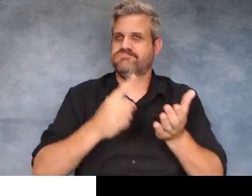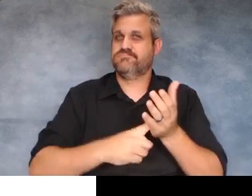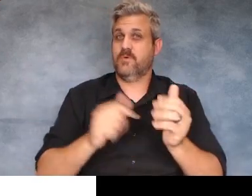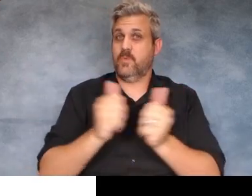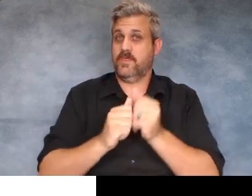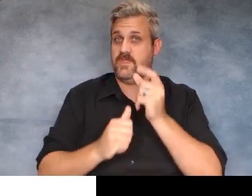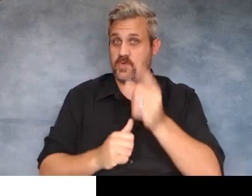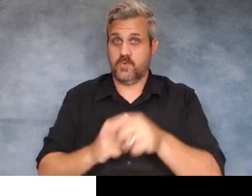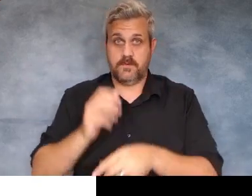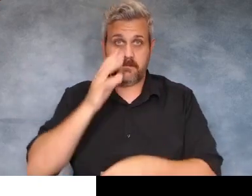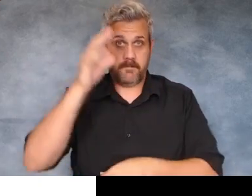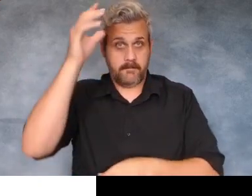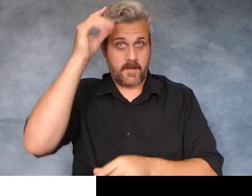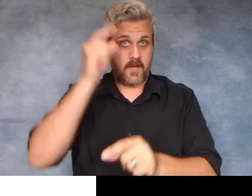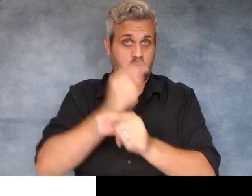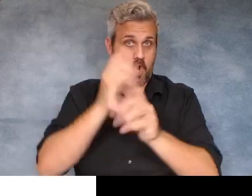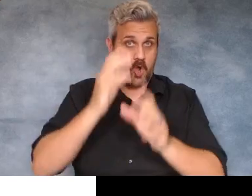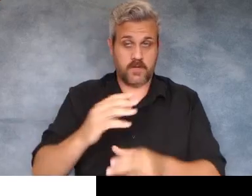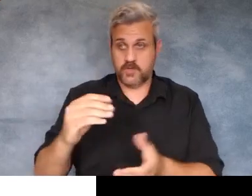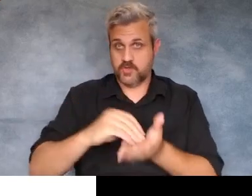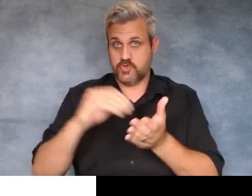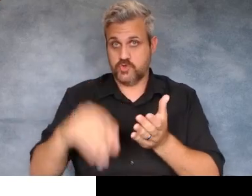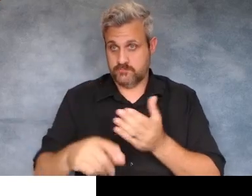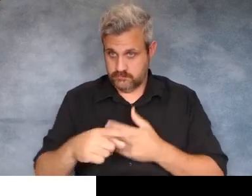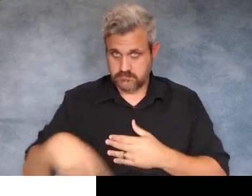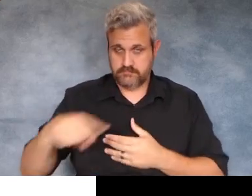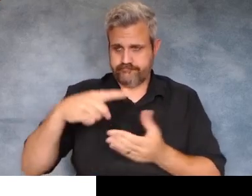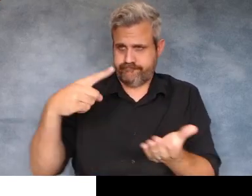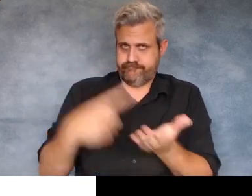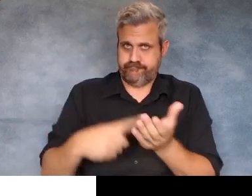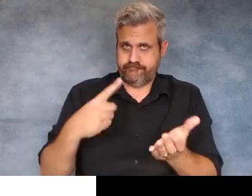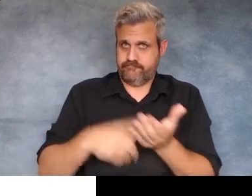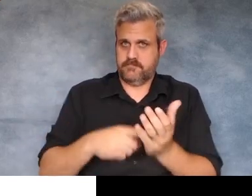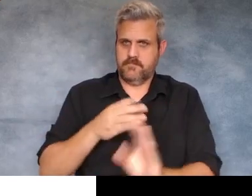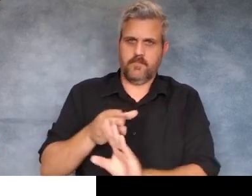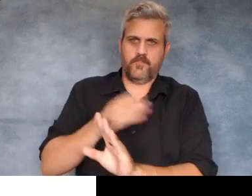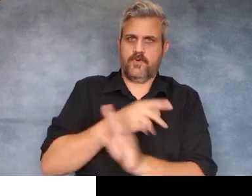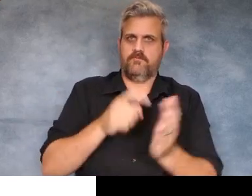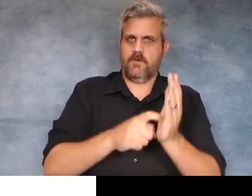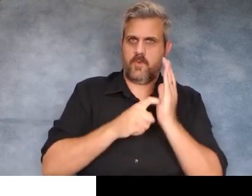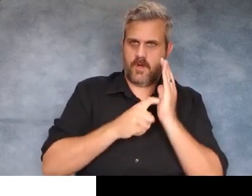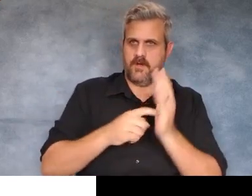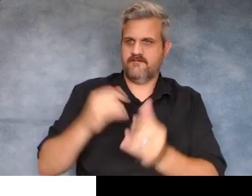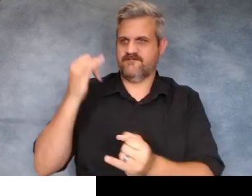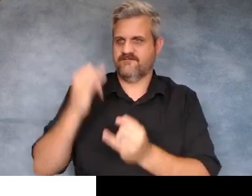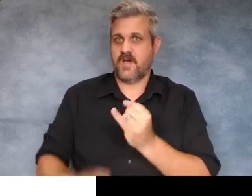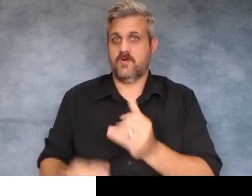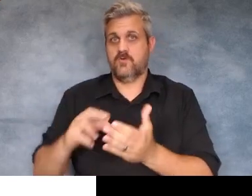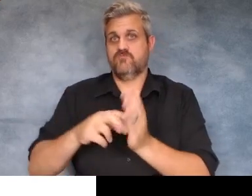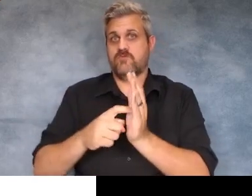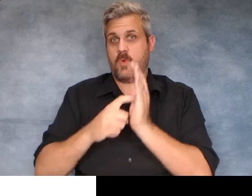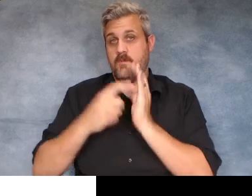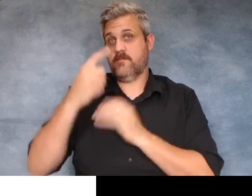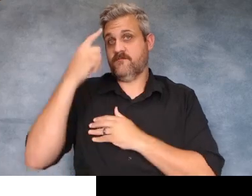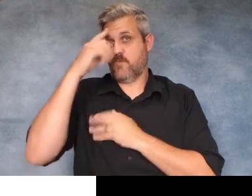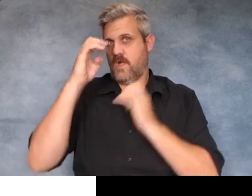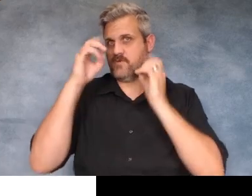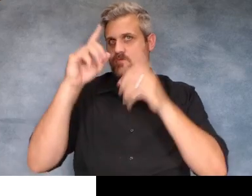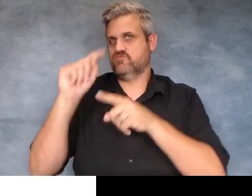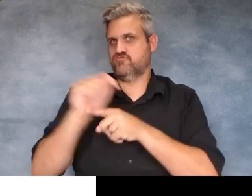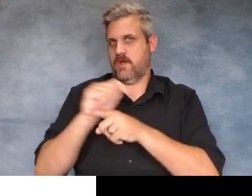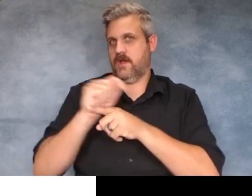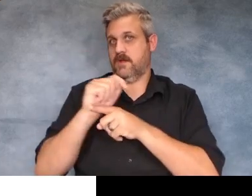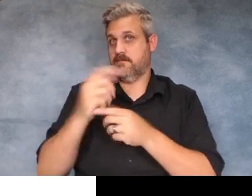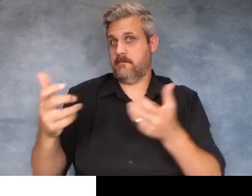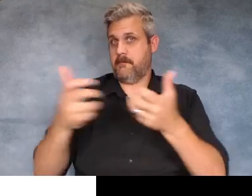the parent or guardian, and the student, the prerequisites and final requirements to participate in the education training needed for the job.